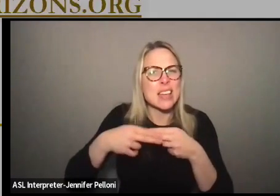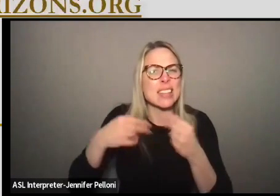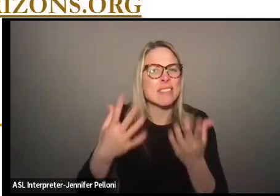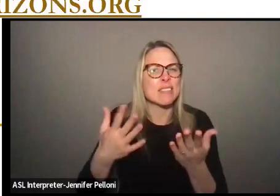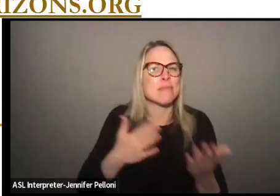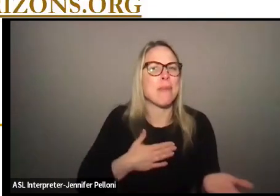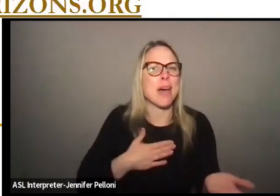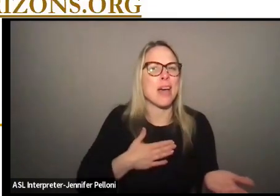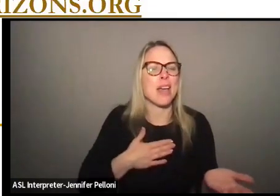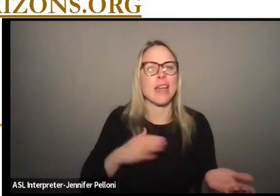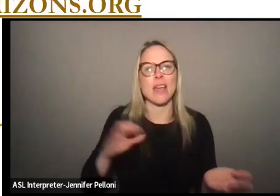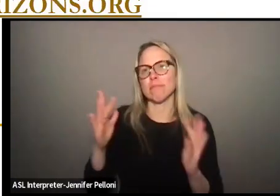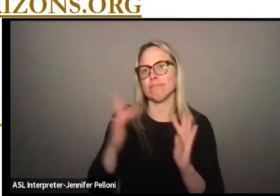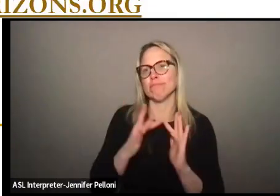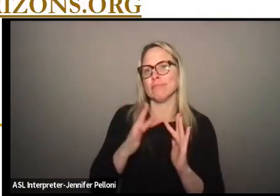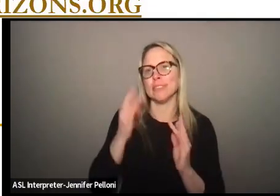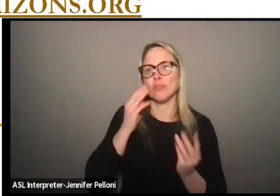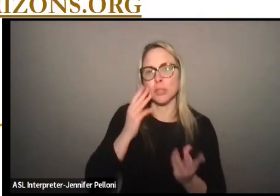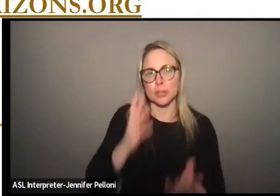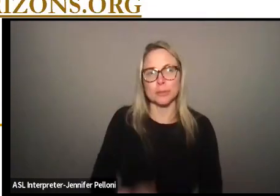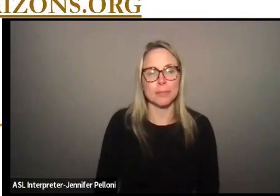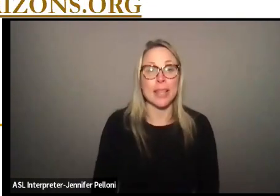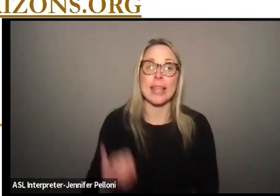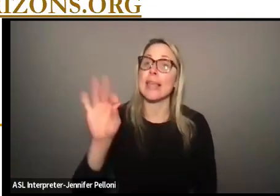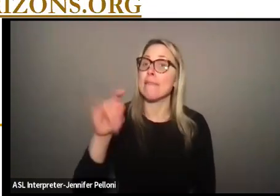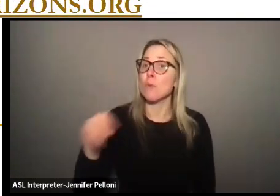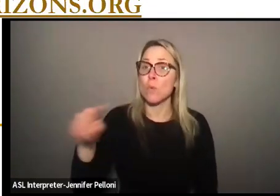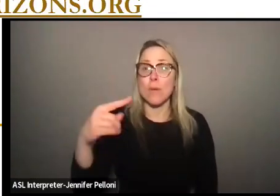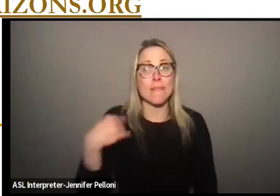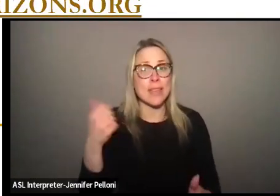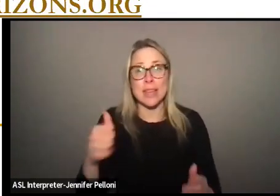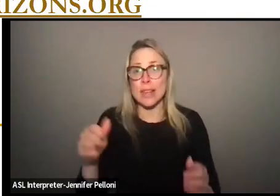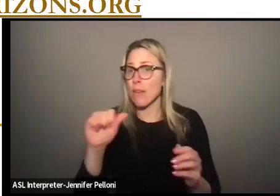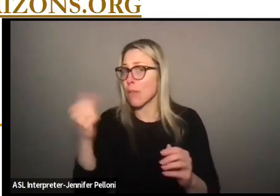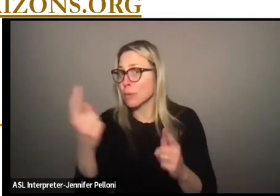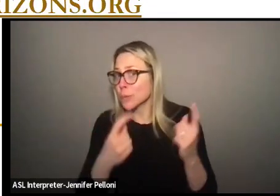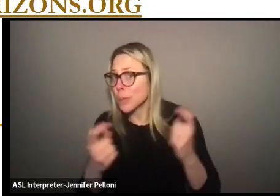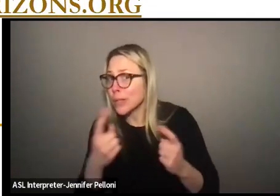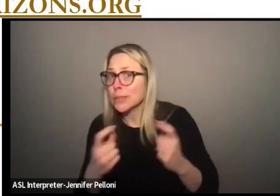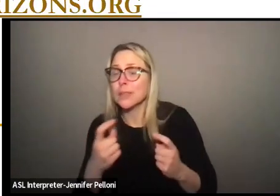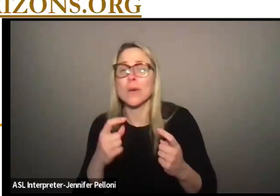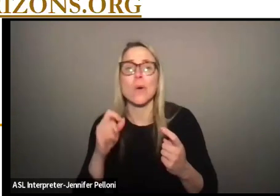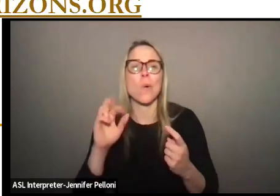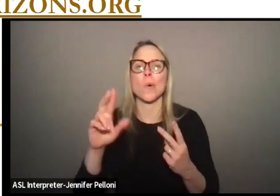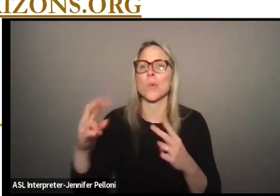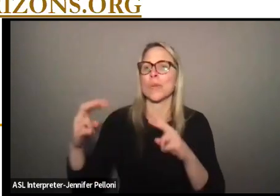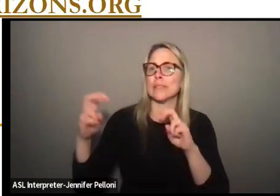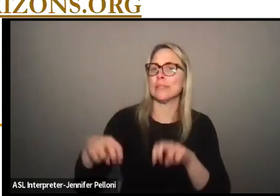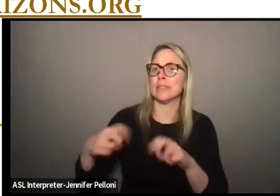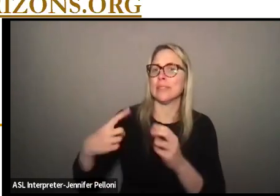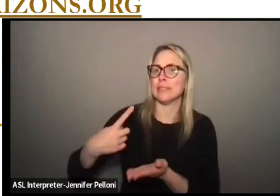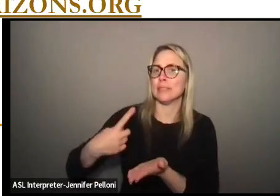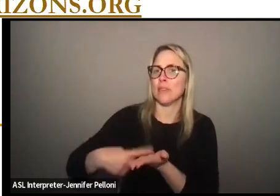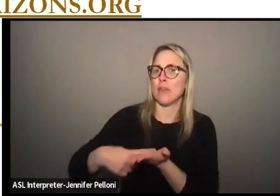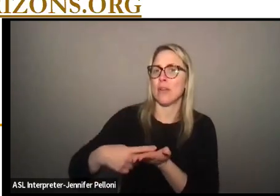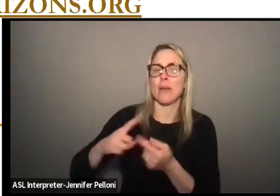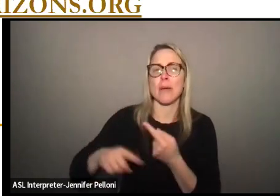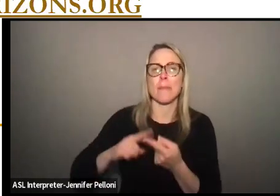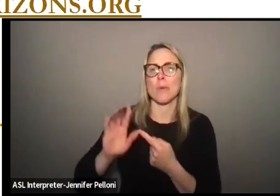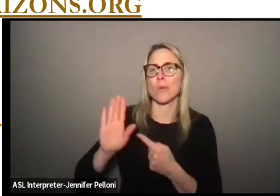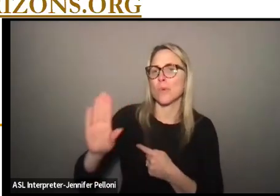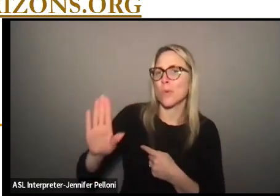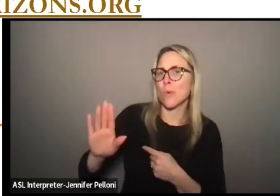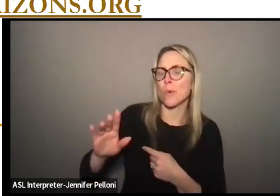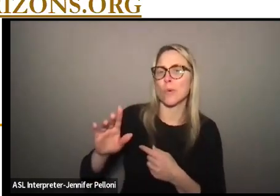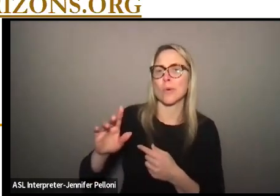my contact information. Should you have additional questions or you just want to sit and talk about, what you